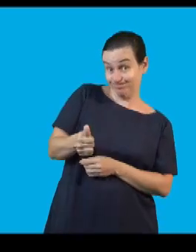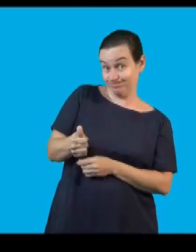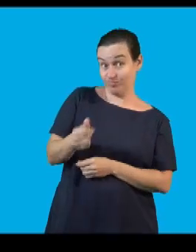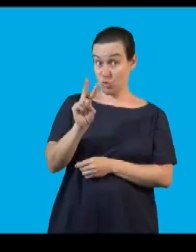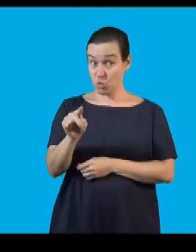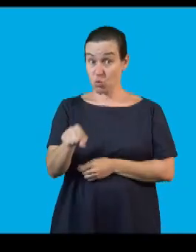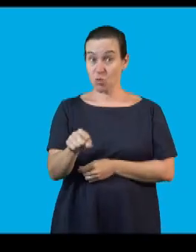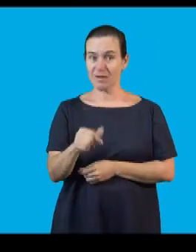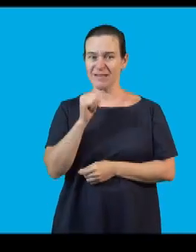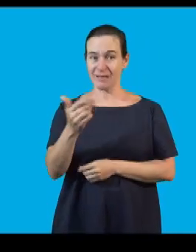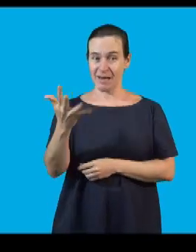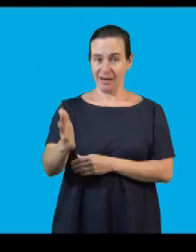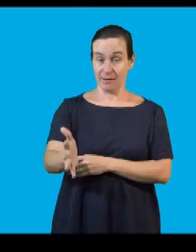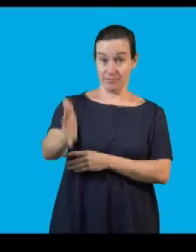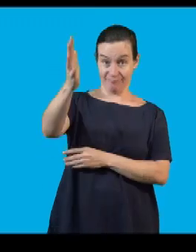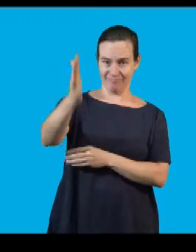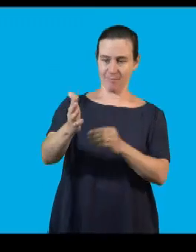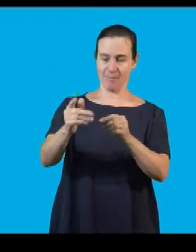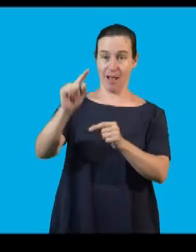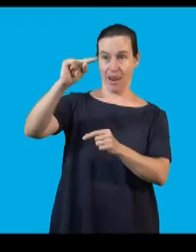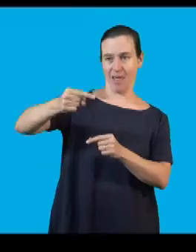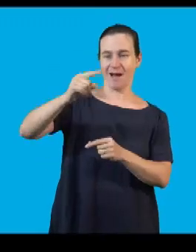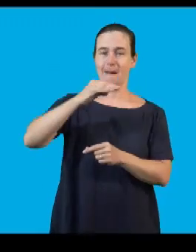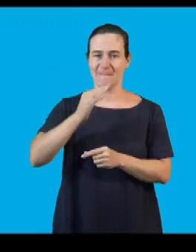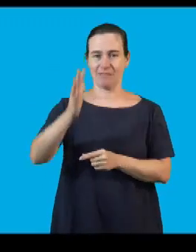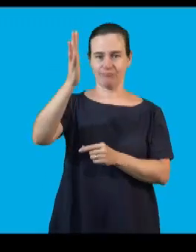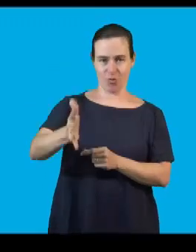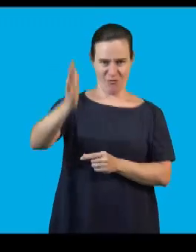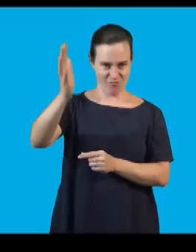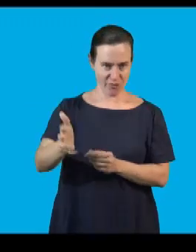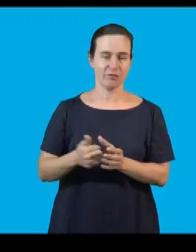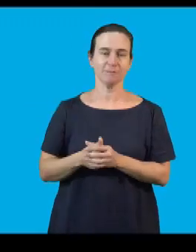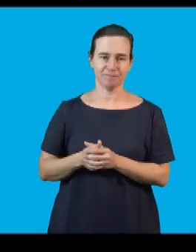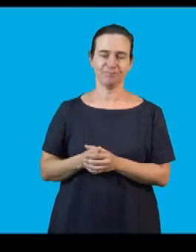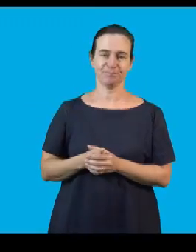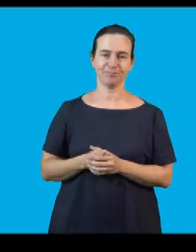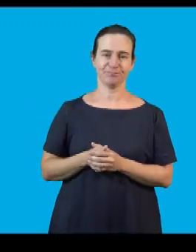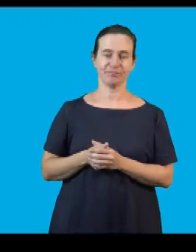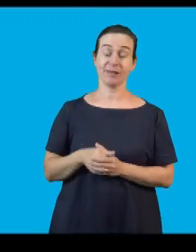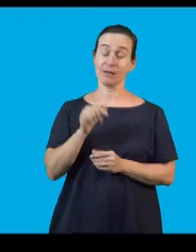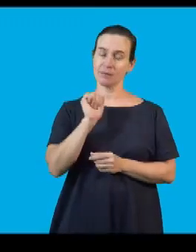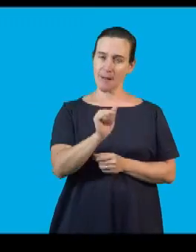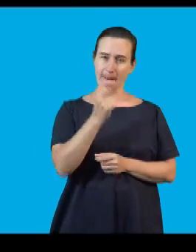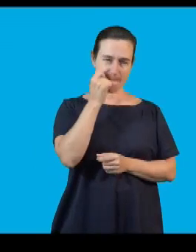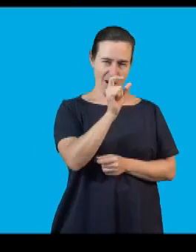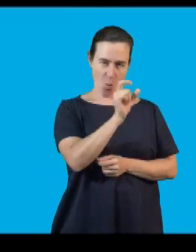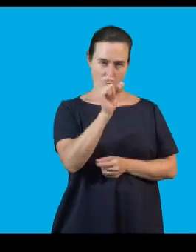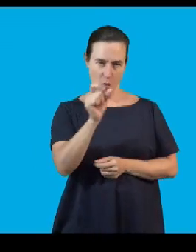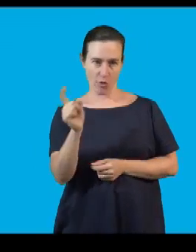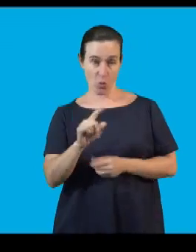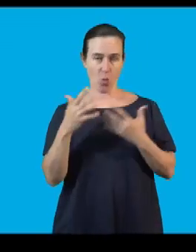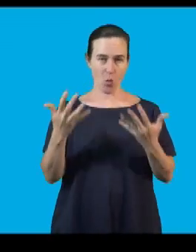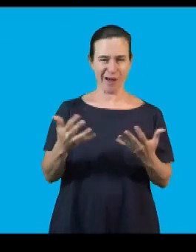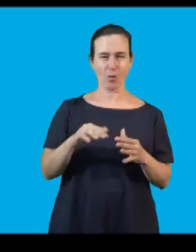in frame 2, look at the movement of the hand, okay? Then we get to consider his words